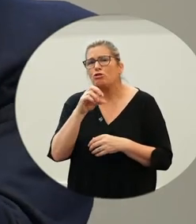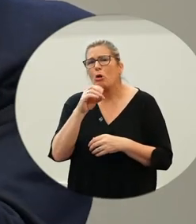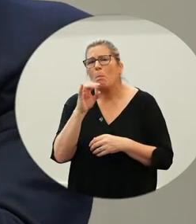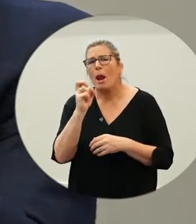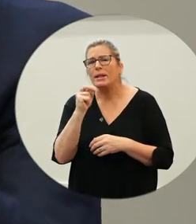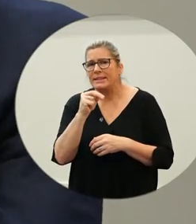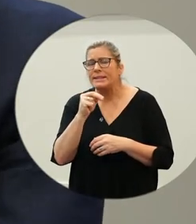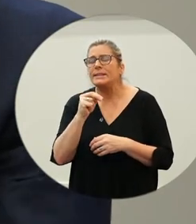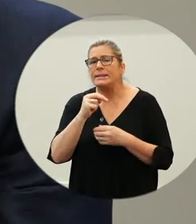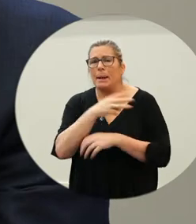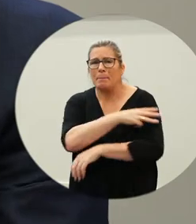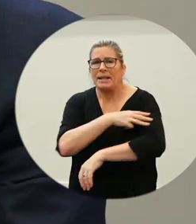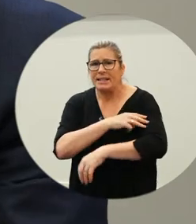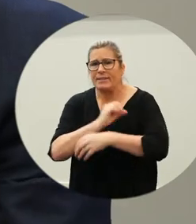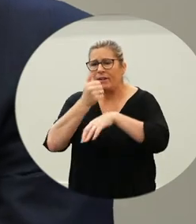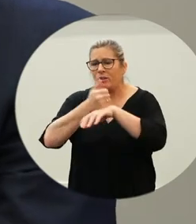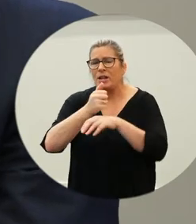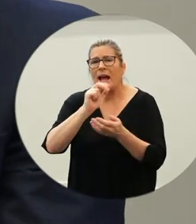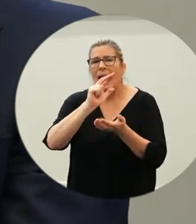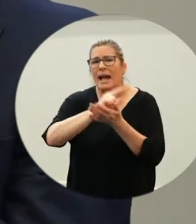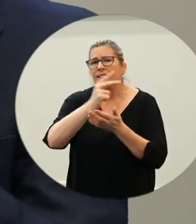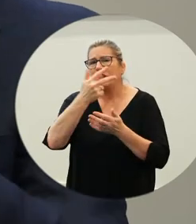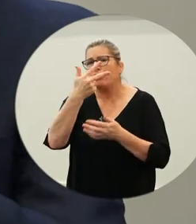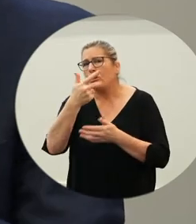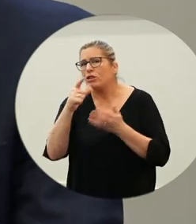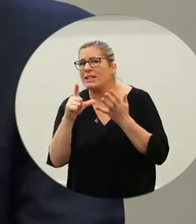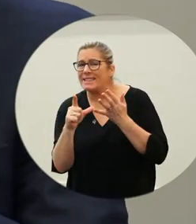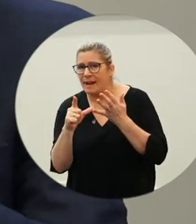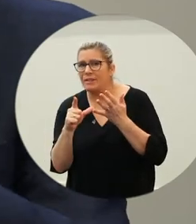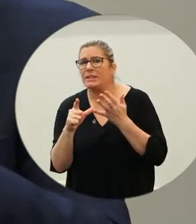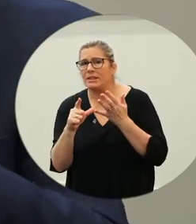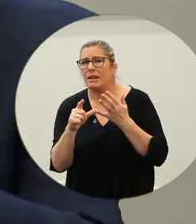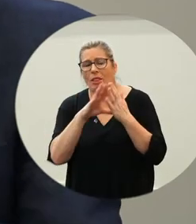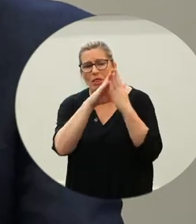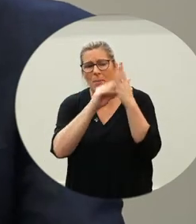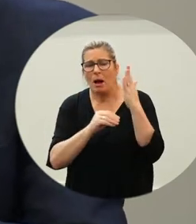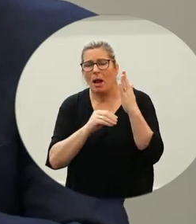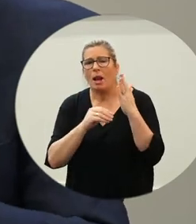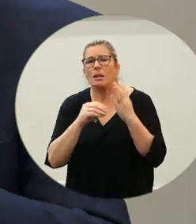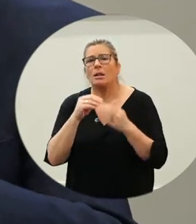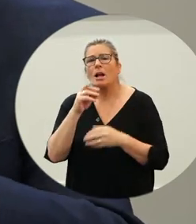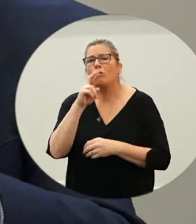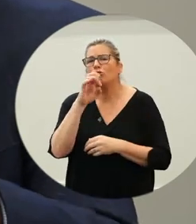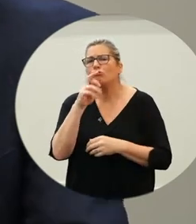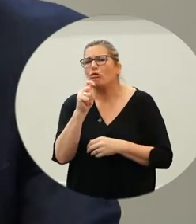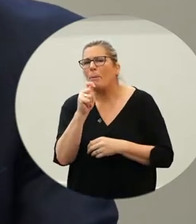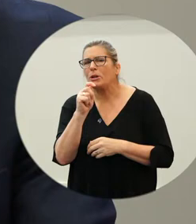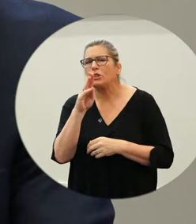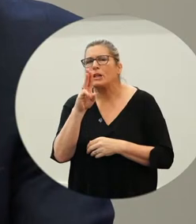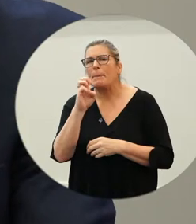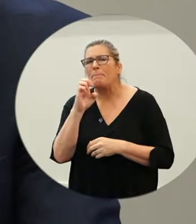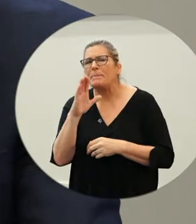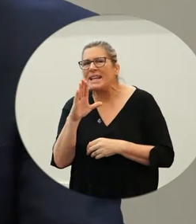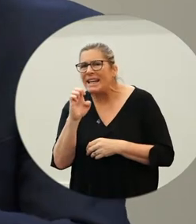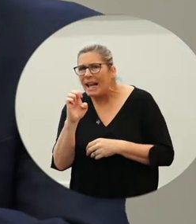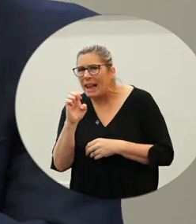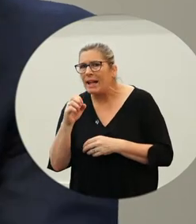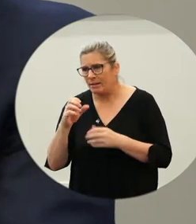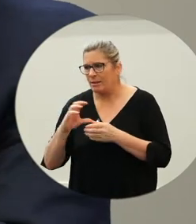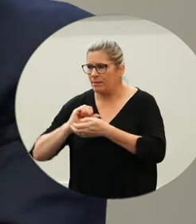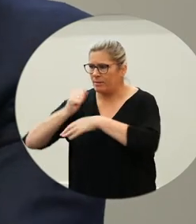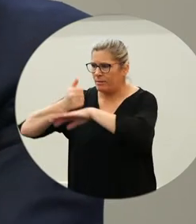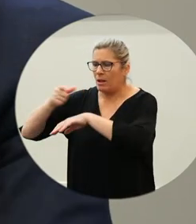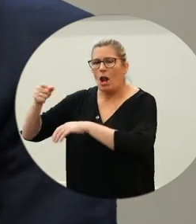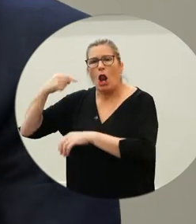were founded in 1837 on the model that Sir Robert Peel built the London Metropolitan Police, the